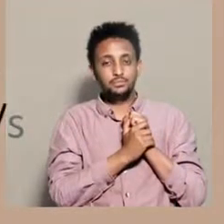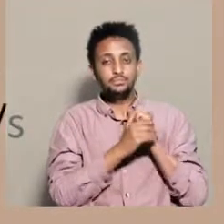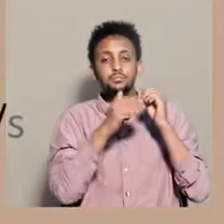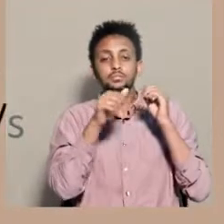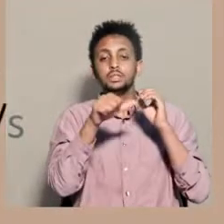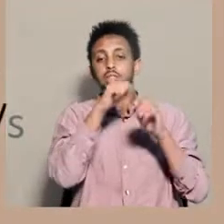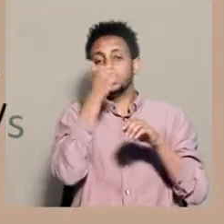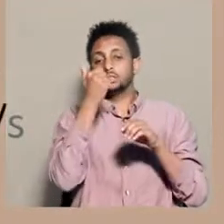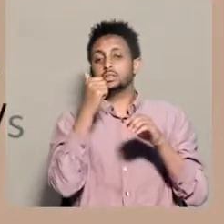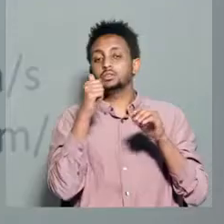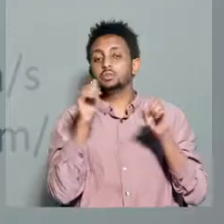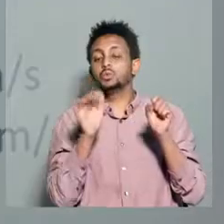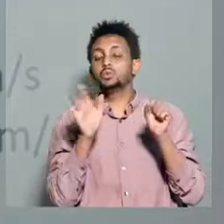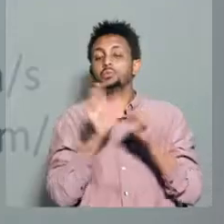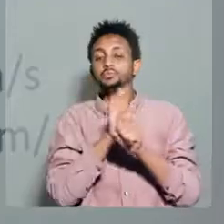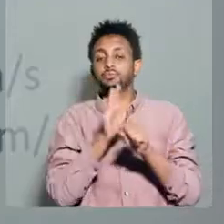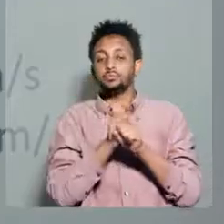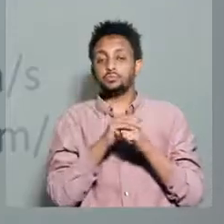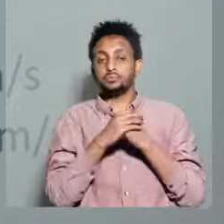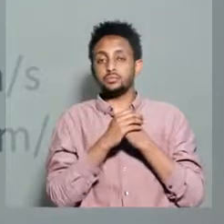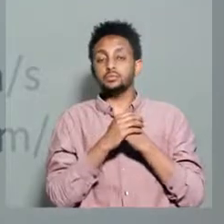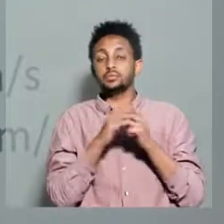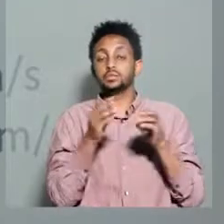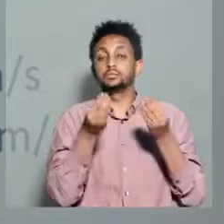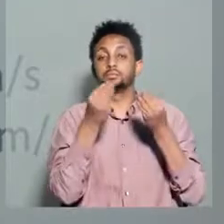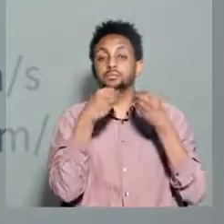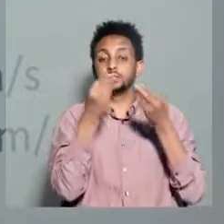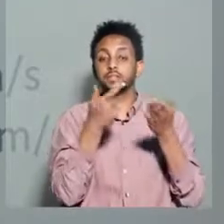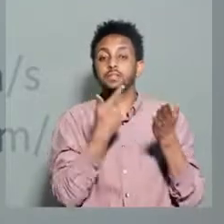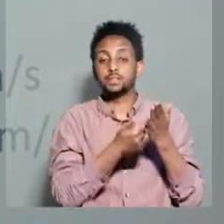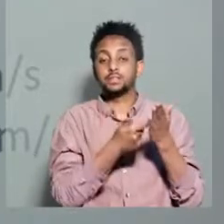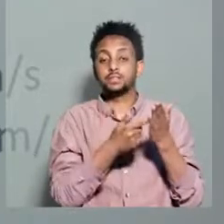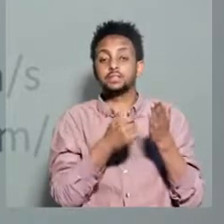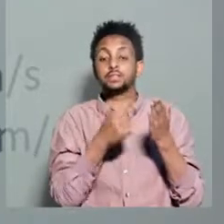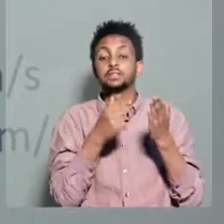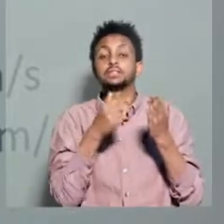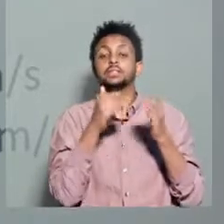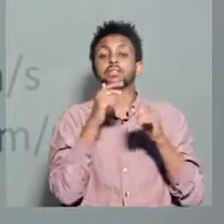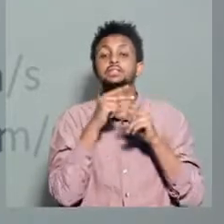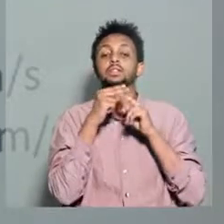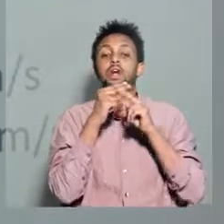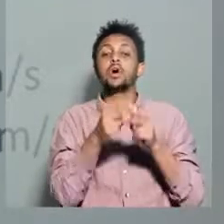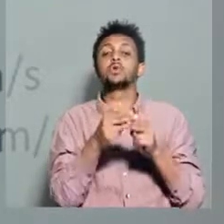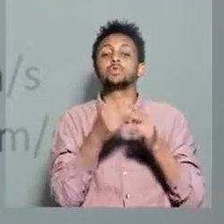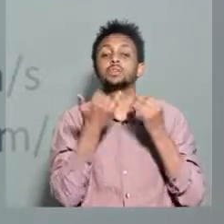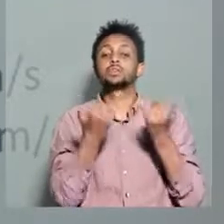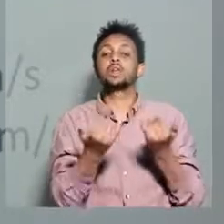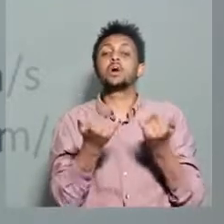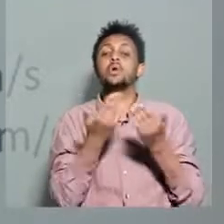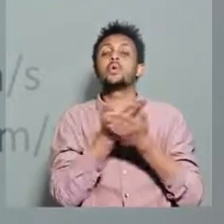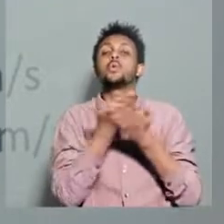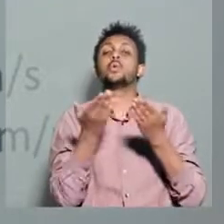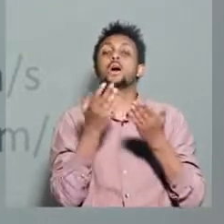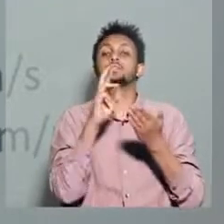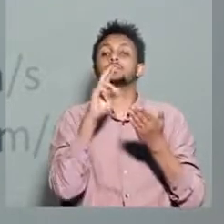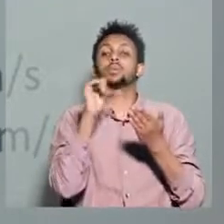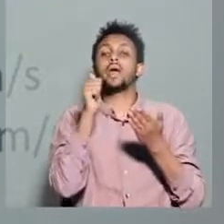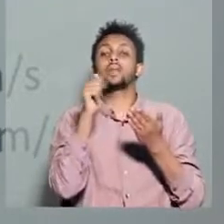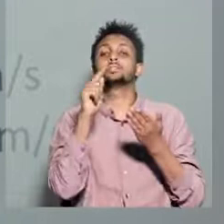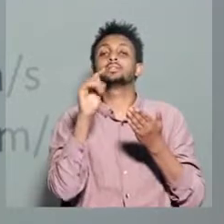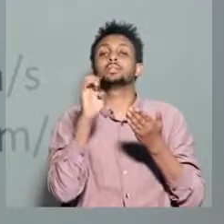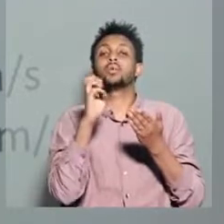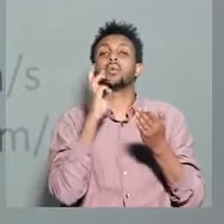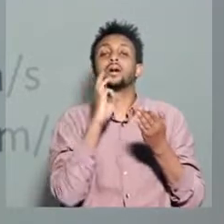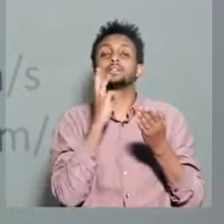And the other quantity given here is the density of the fluid is known to be water, so that at what rate does the